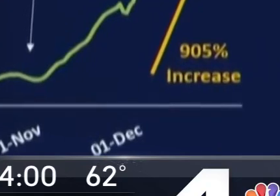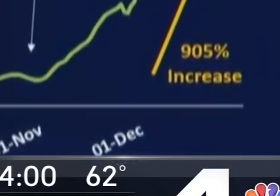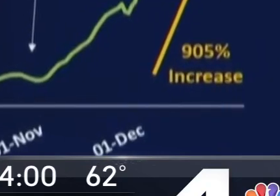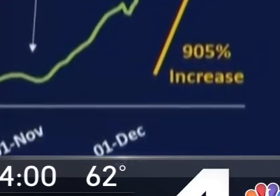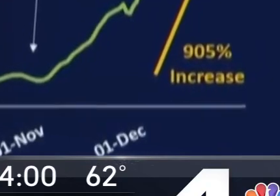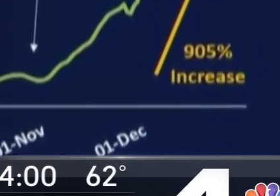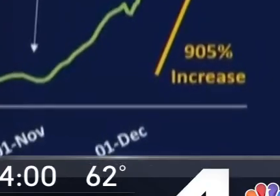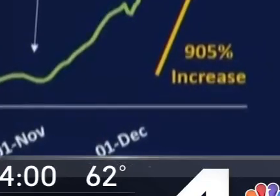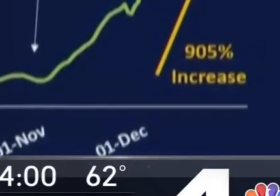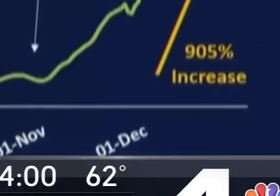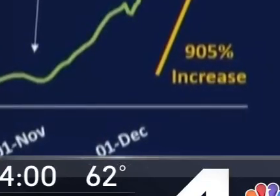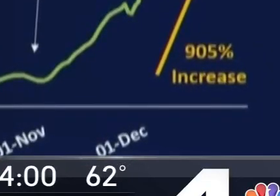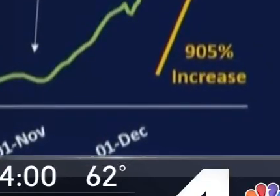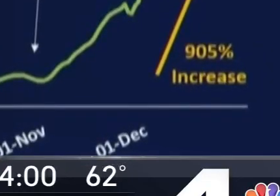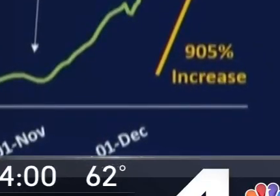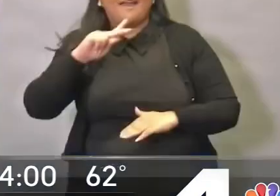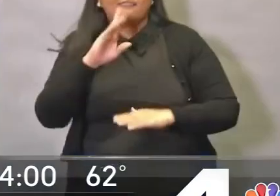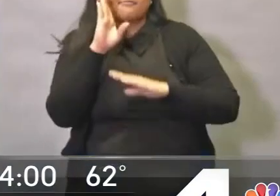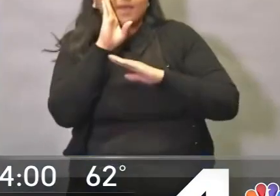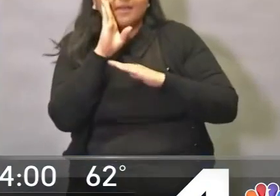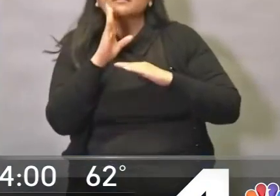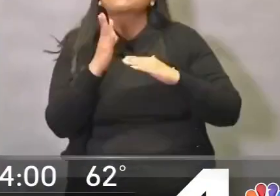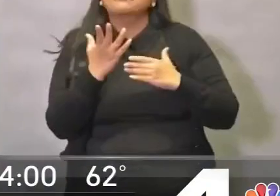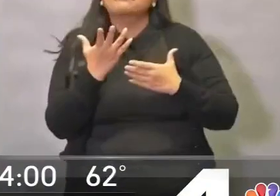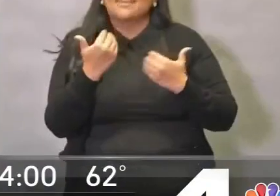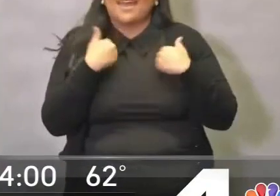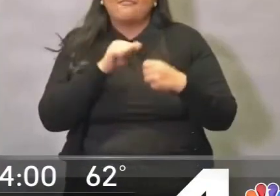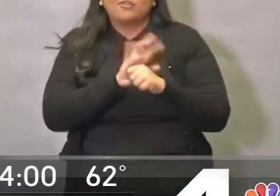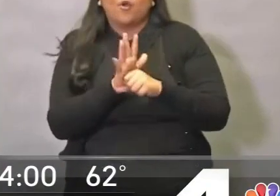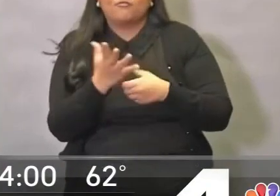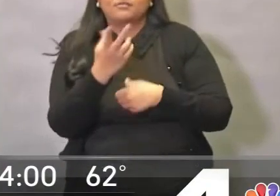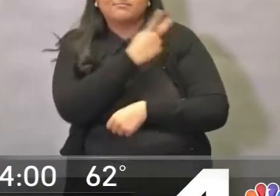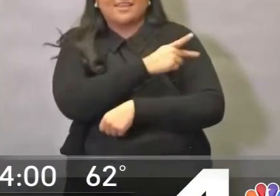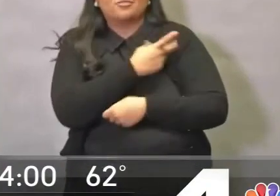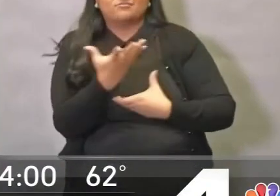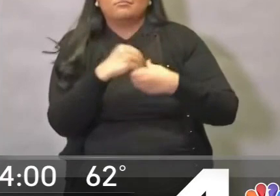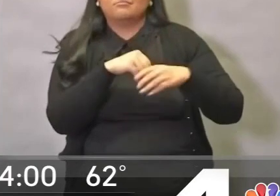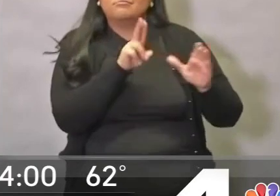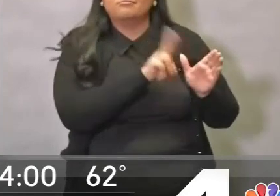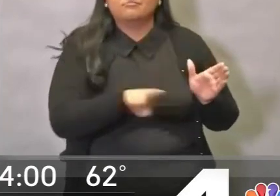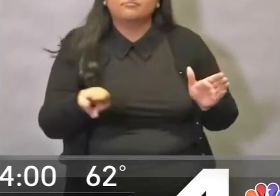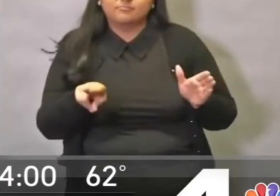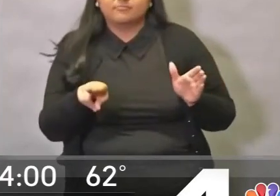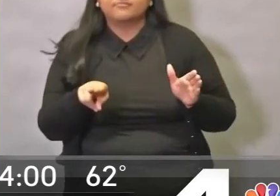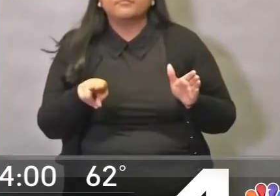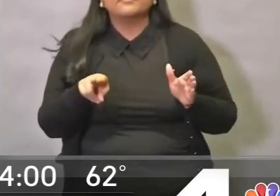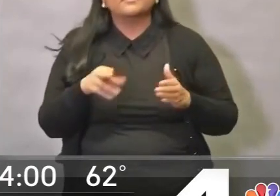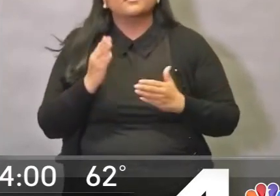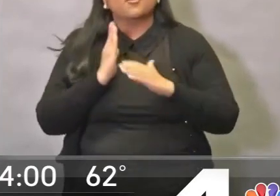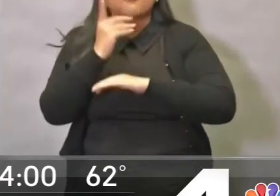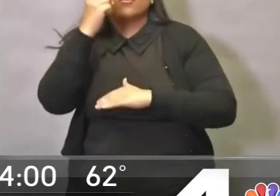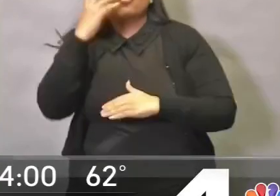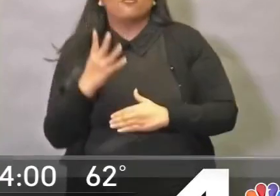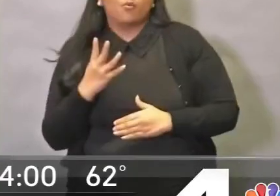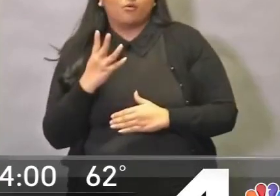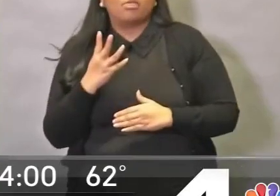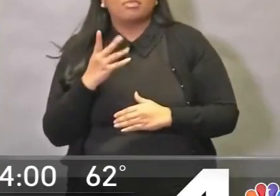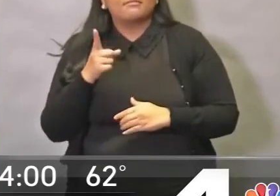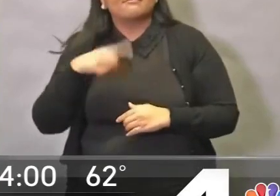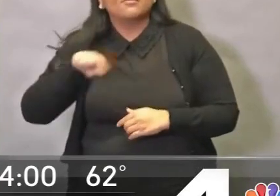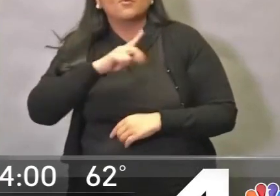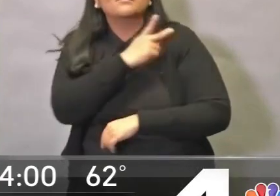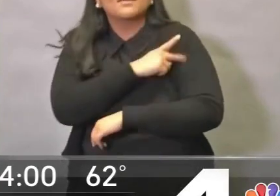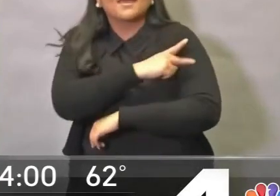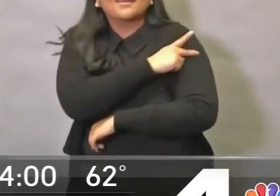less testing, not less COVID. And over three quarters of the patients who are receiving critical care services in the intensive